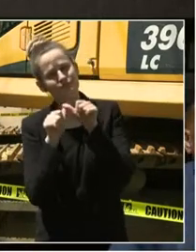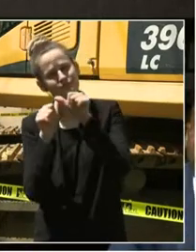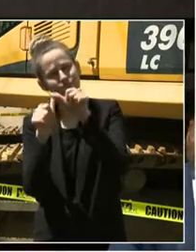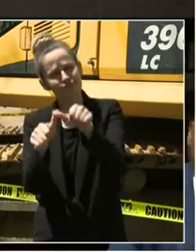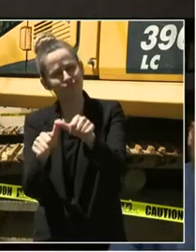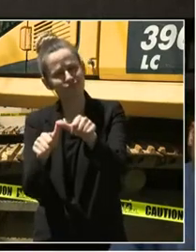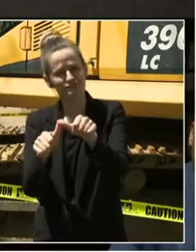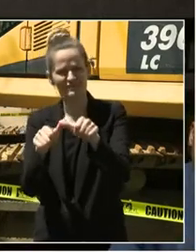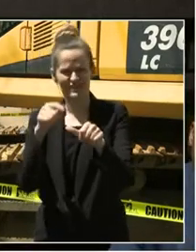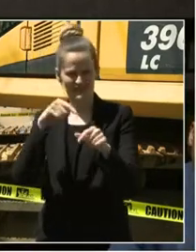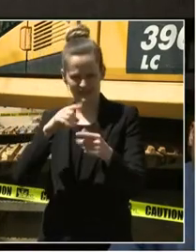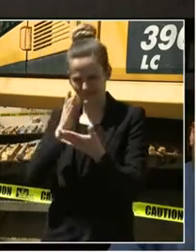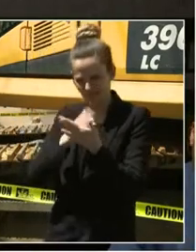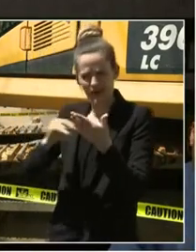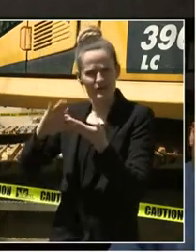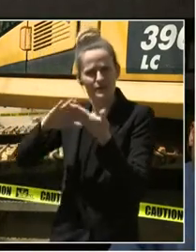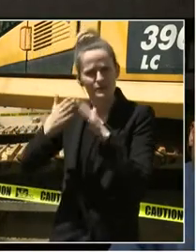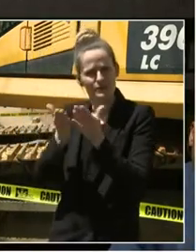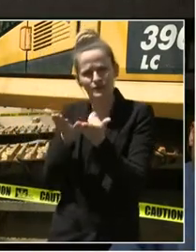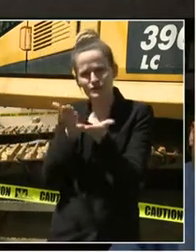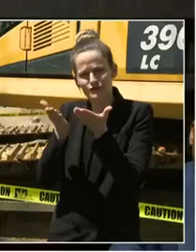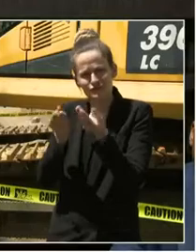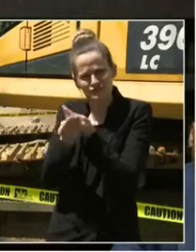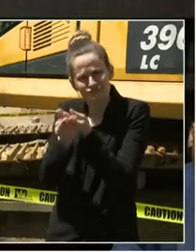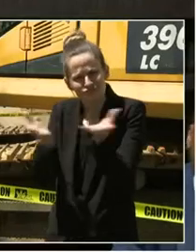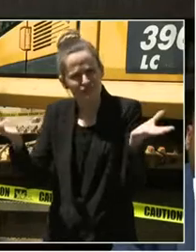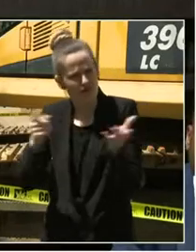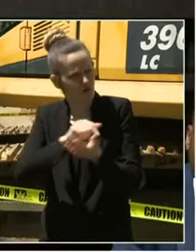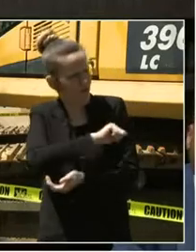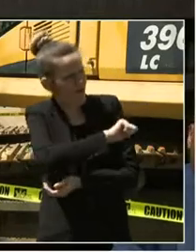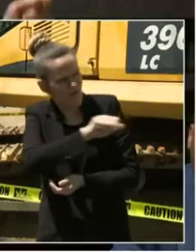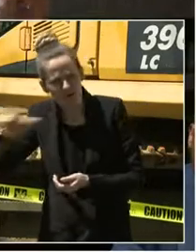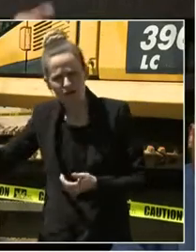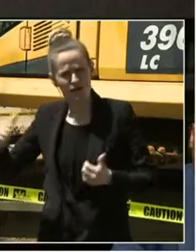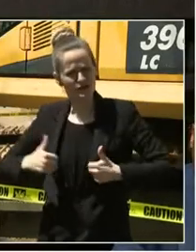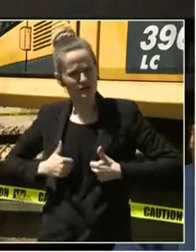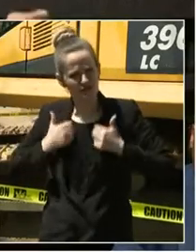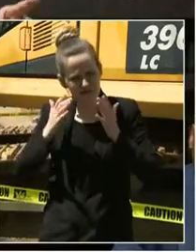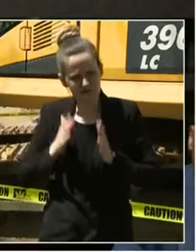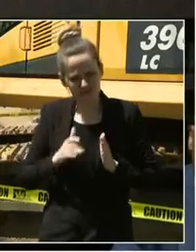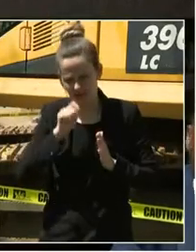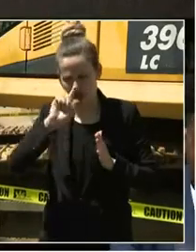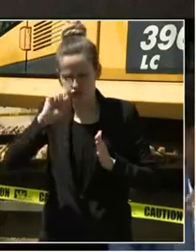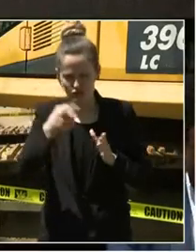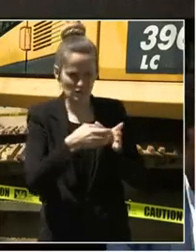people in the District of Columbia, not locked away in some institution, in the